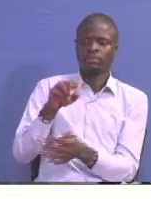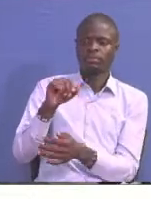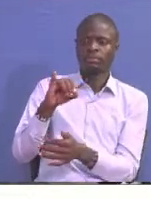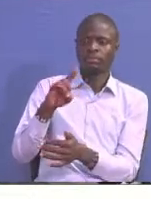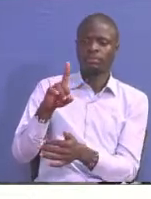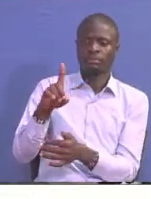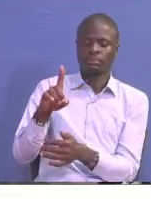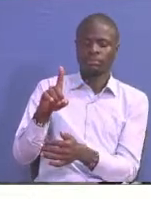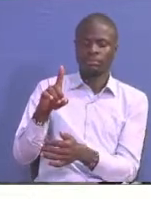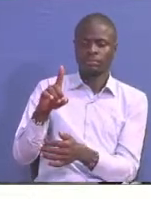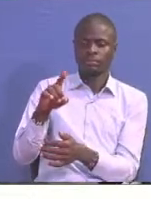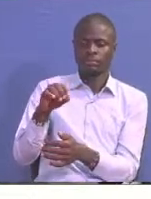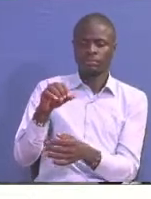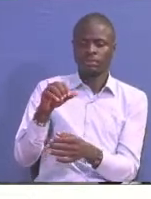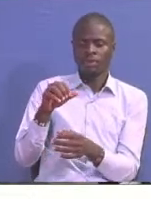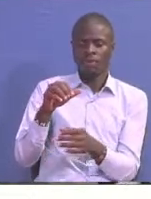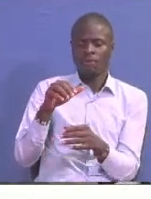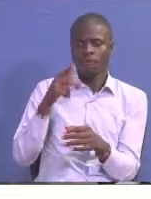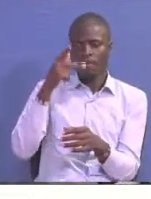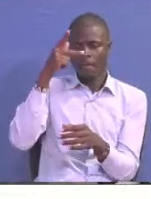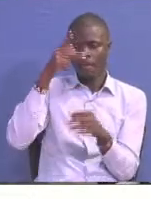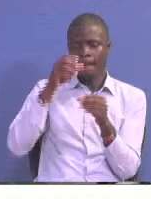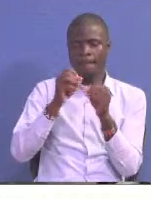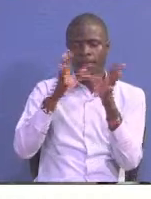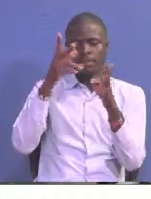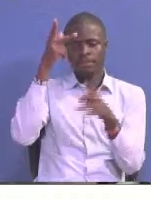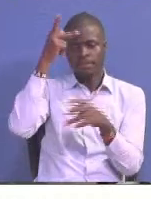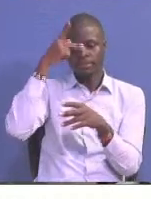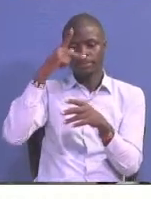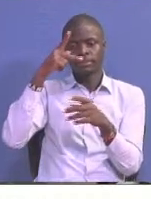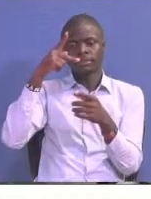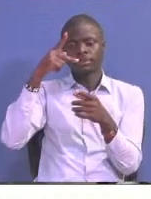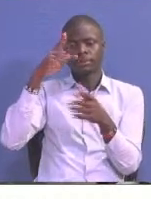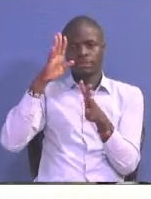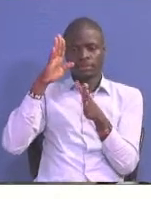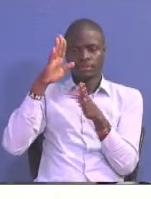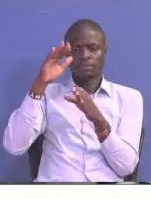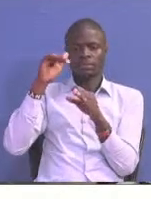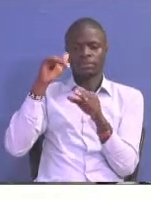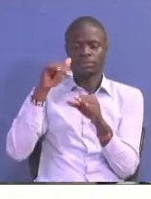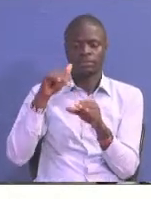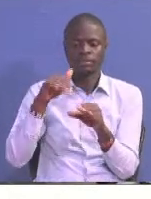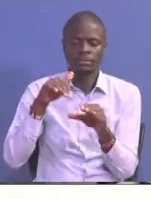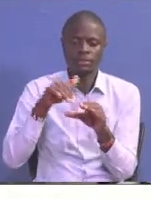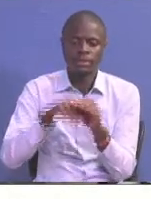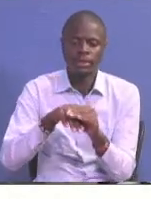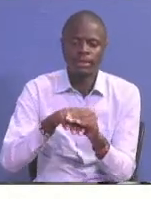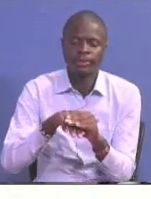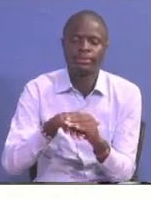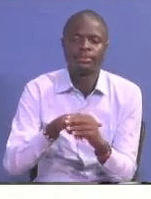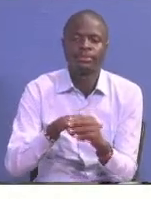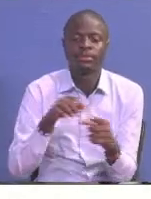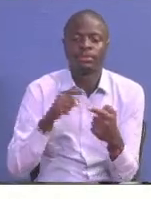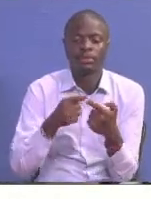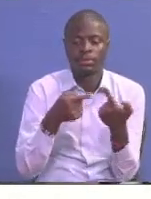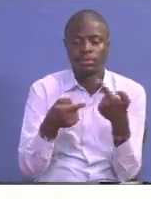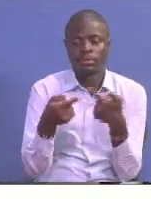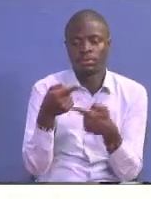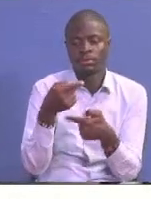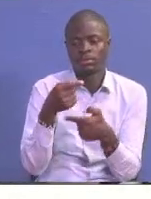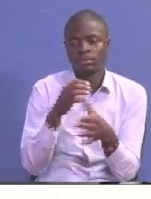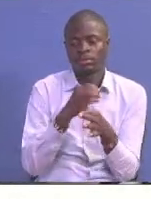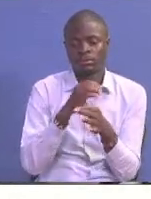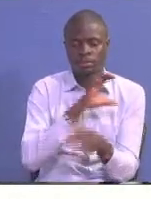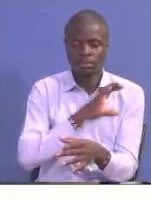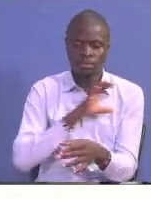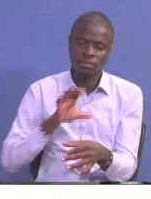strategy, governance, and public policy from the Department of Public Policy and Administration, to join our